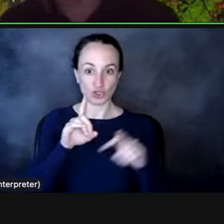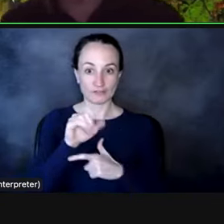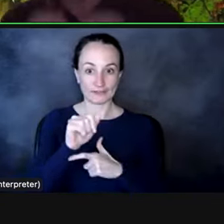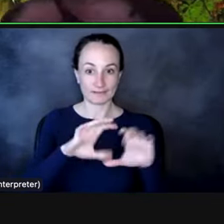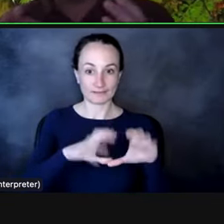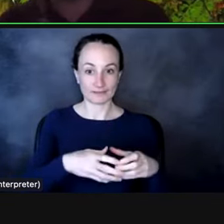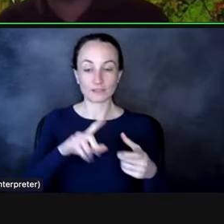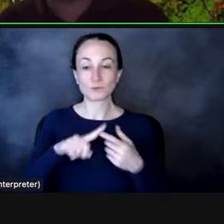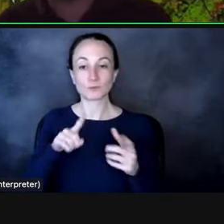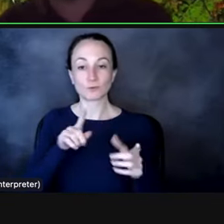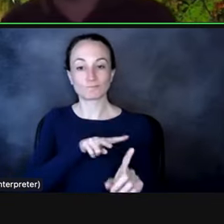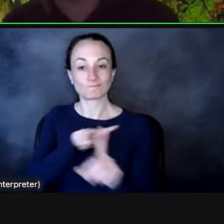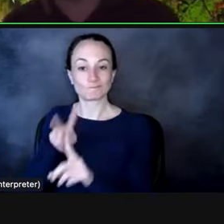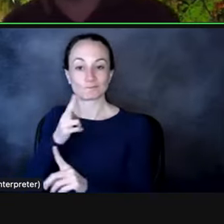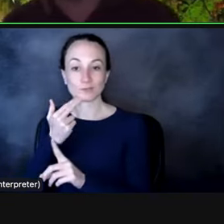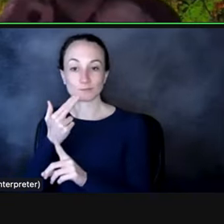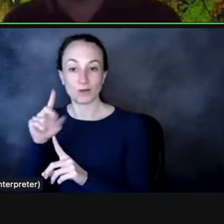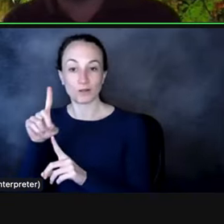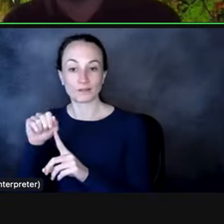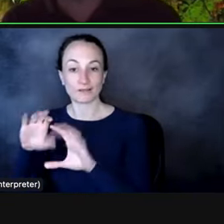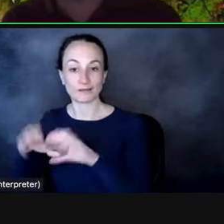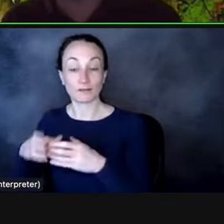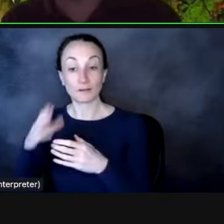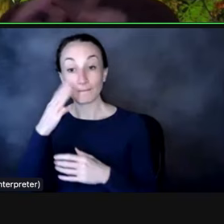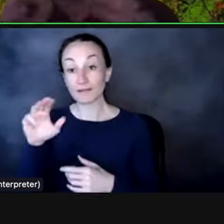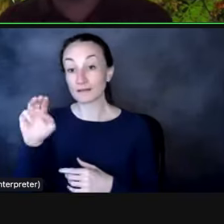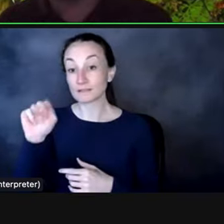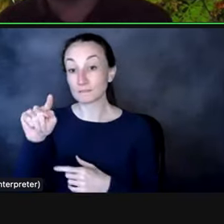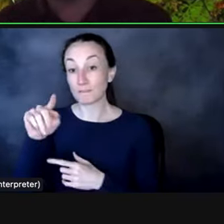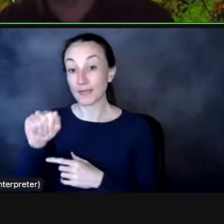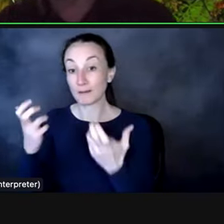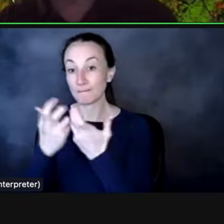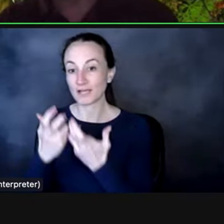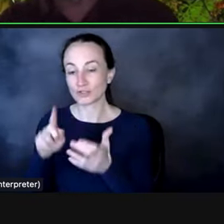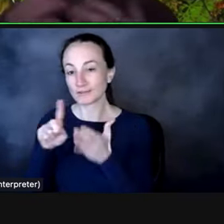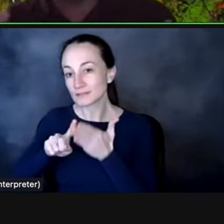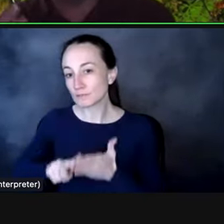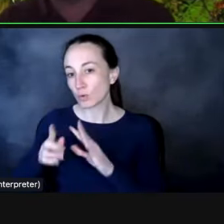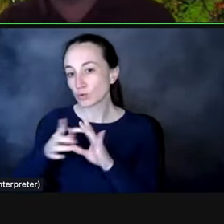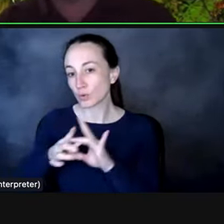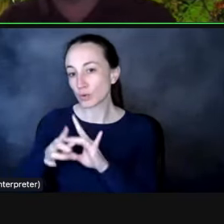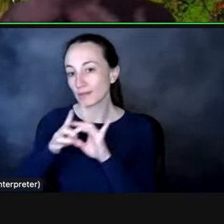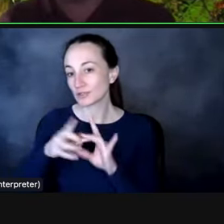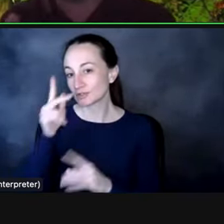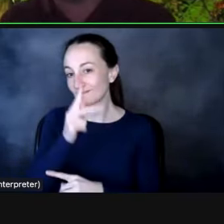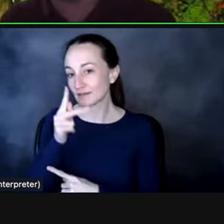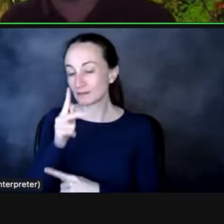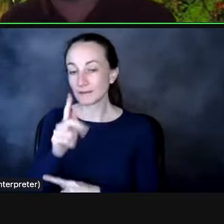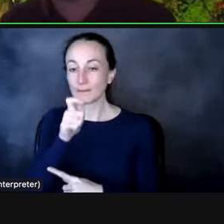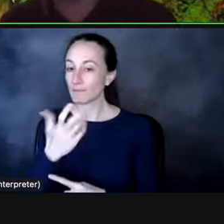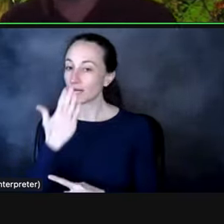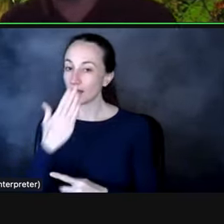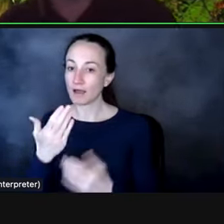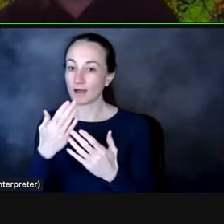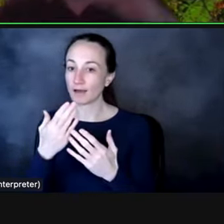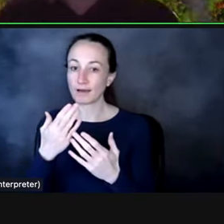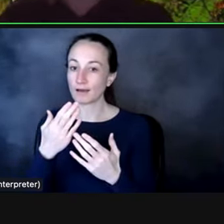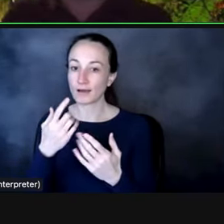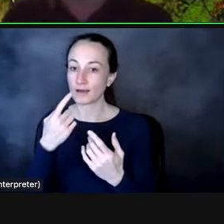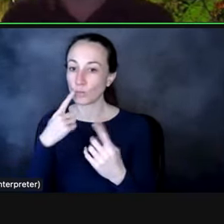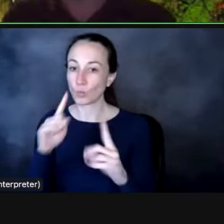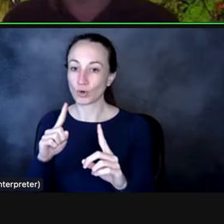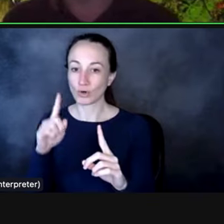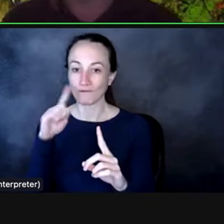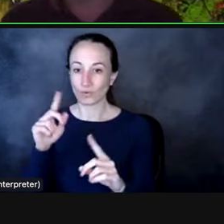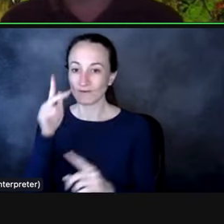sets. Because meta-matching exploits correlations between phenotypes, it might not work well for rare phenotypes that are not correlated